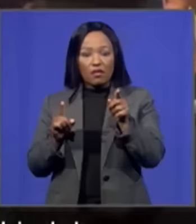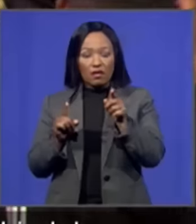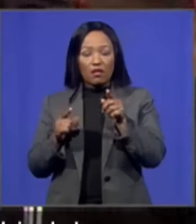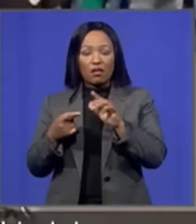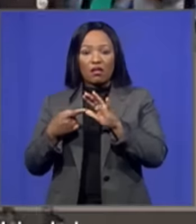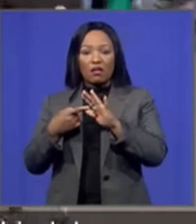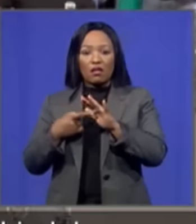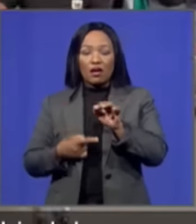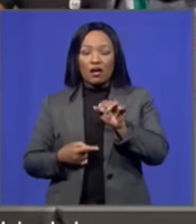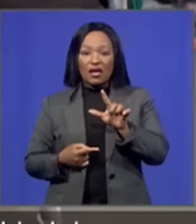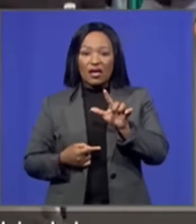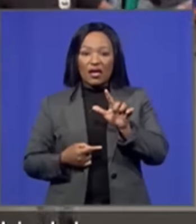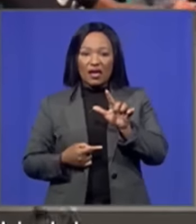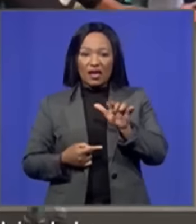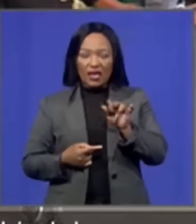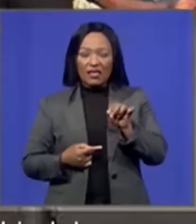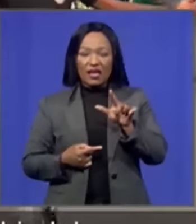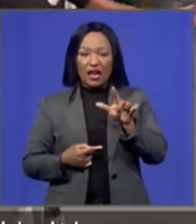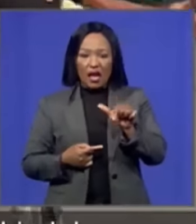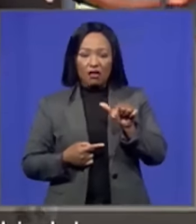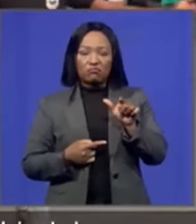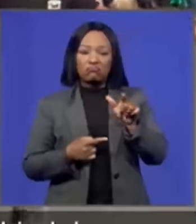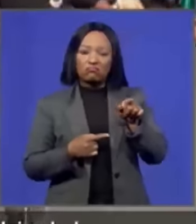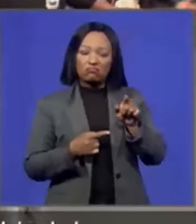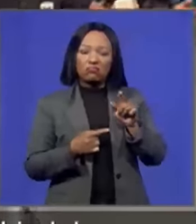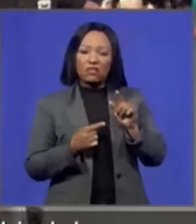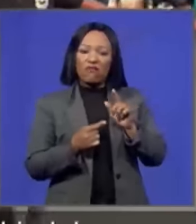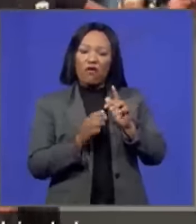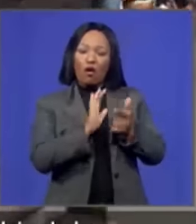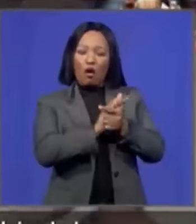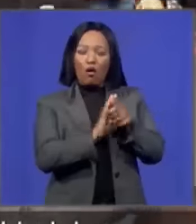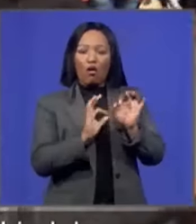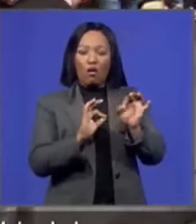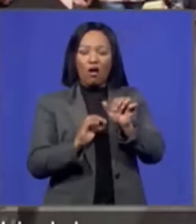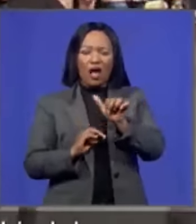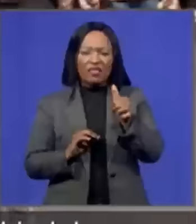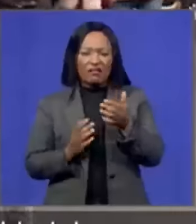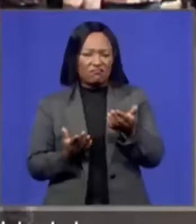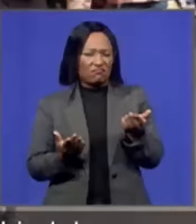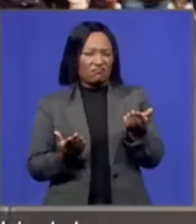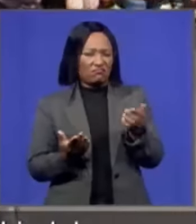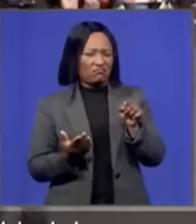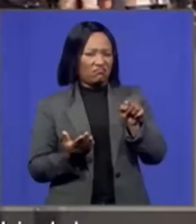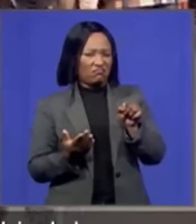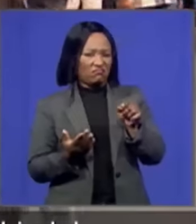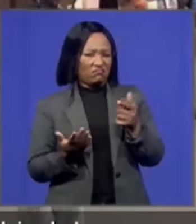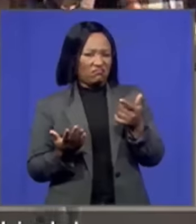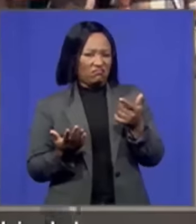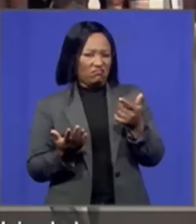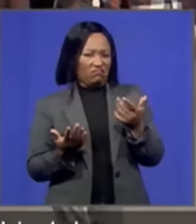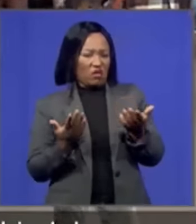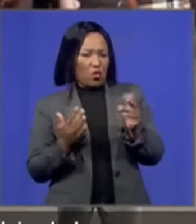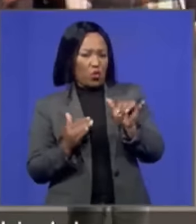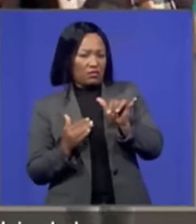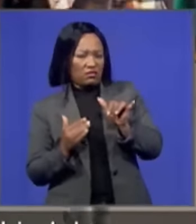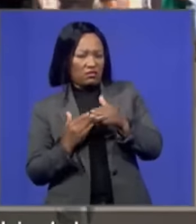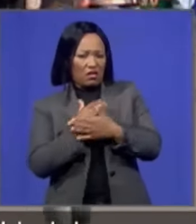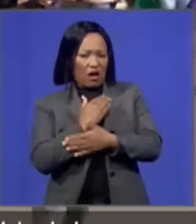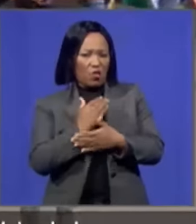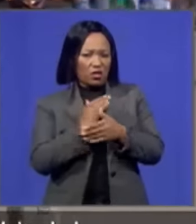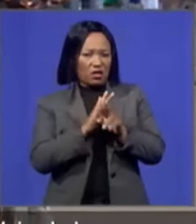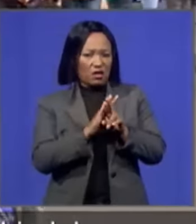le Lindela di emela matlafatso ya molao fa go ba bangwe potso e le gore se tshwere isago efeng go naga